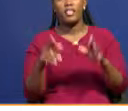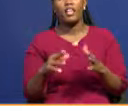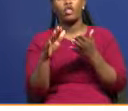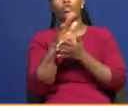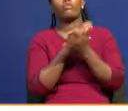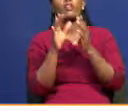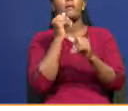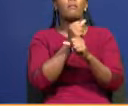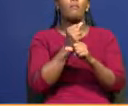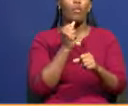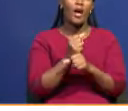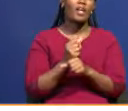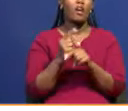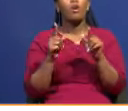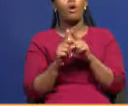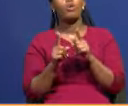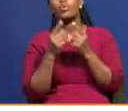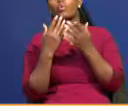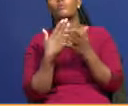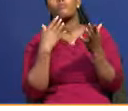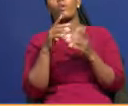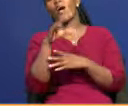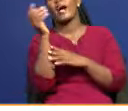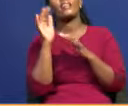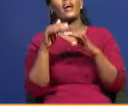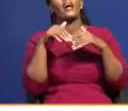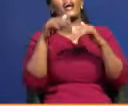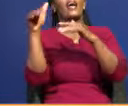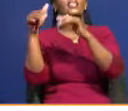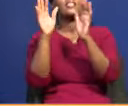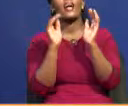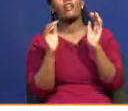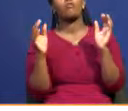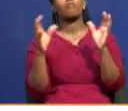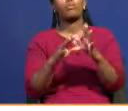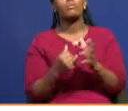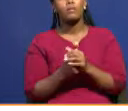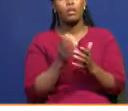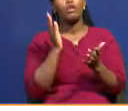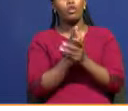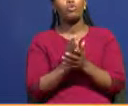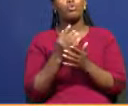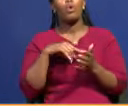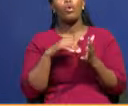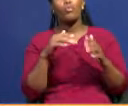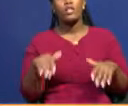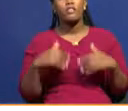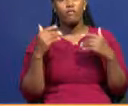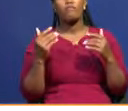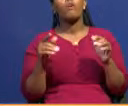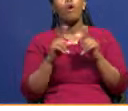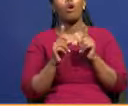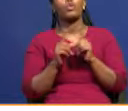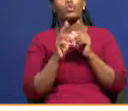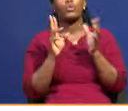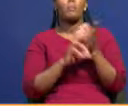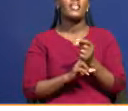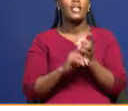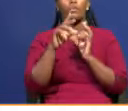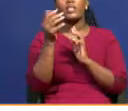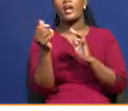frameworks, before other external forces. Of course, we exist within the global spectrum where we relate to other nations,